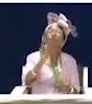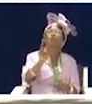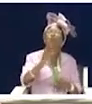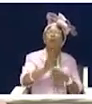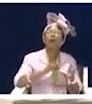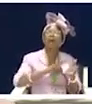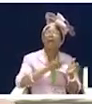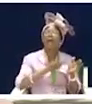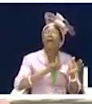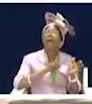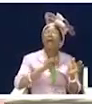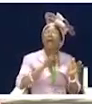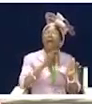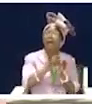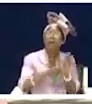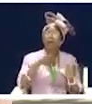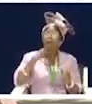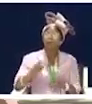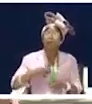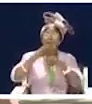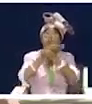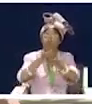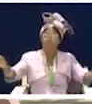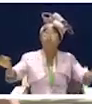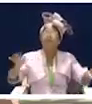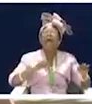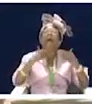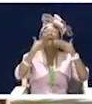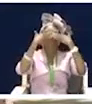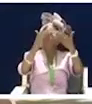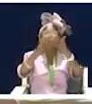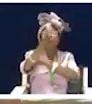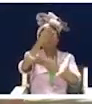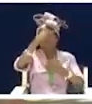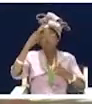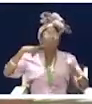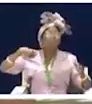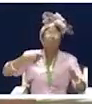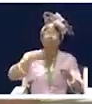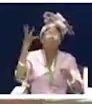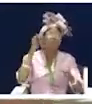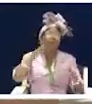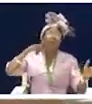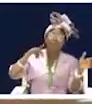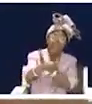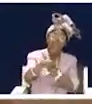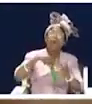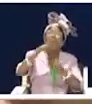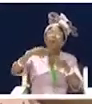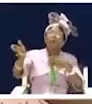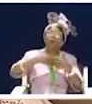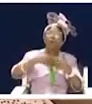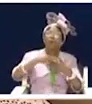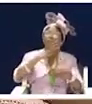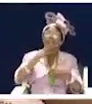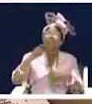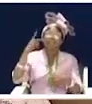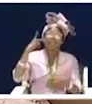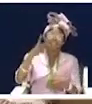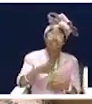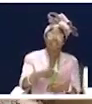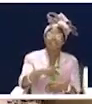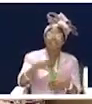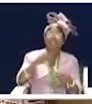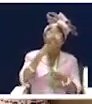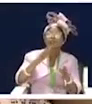money. And so we were released. I thank God because we were not killed. It was when I got back home that I discovered that it